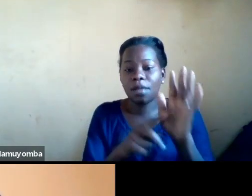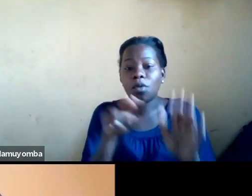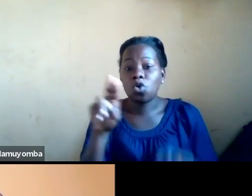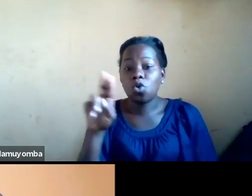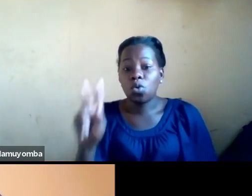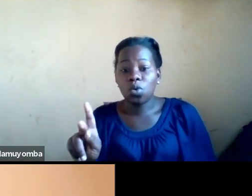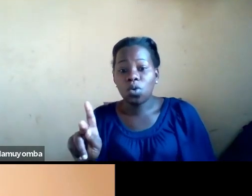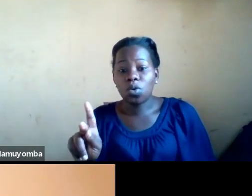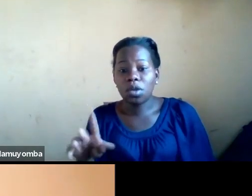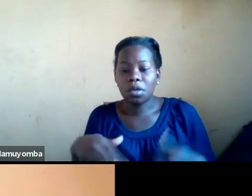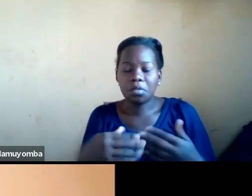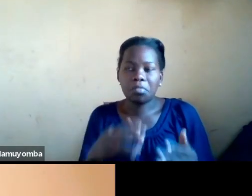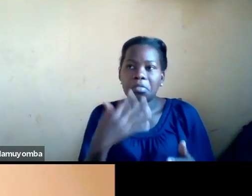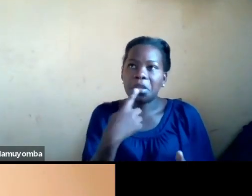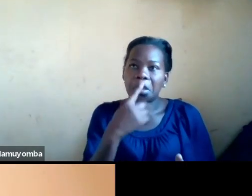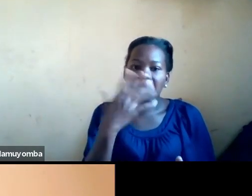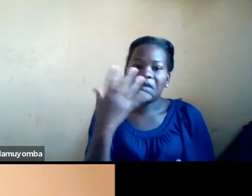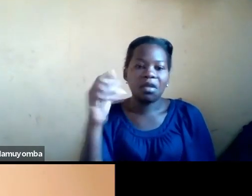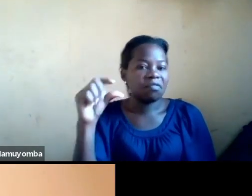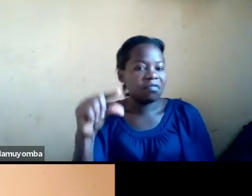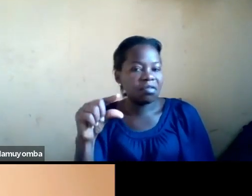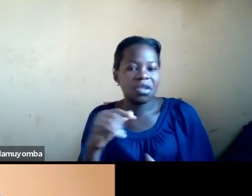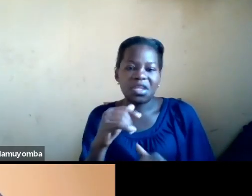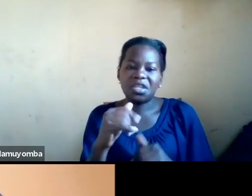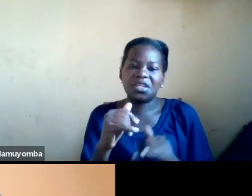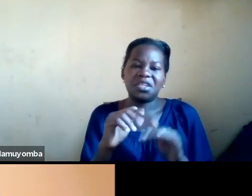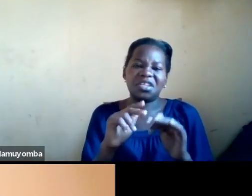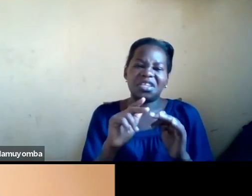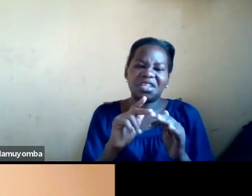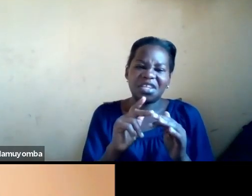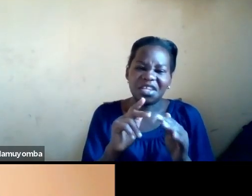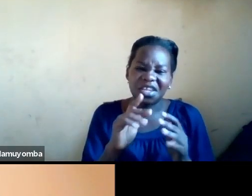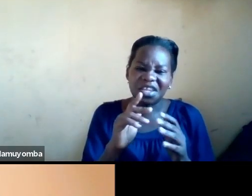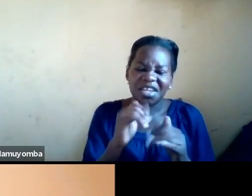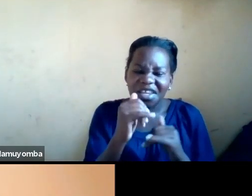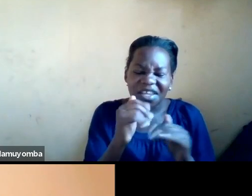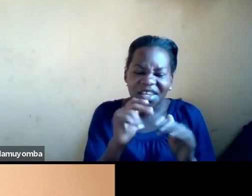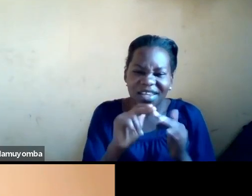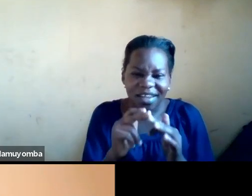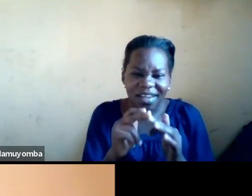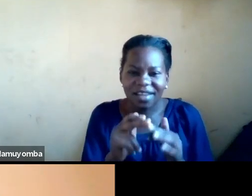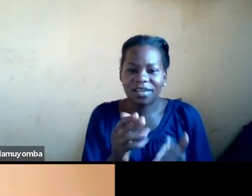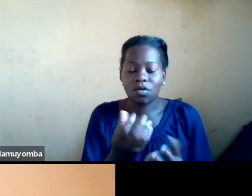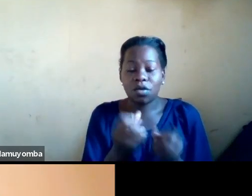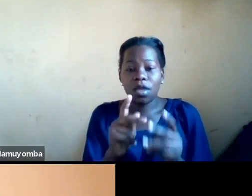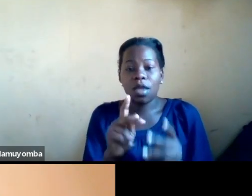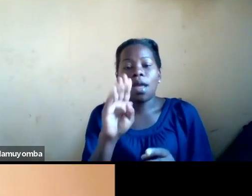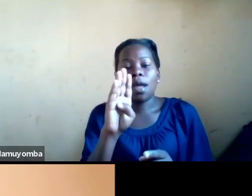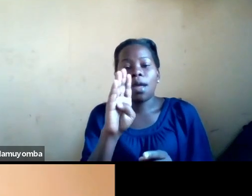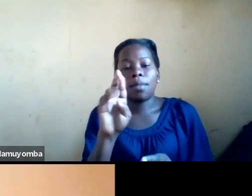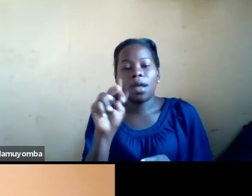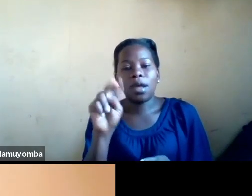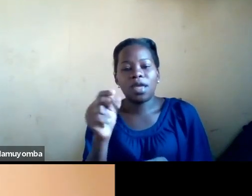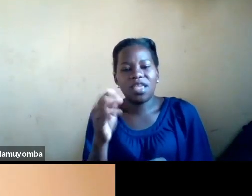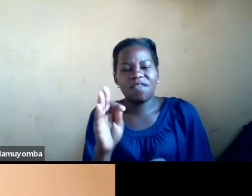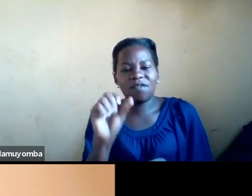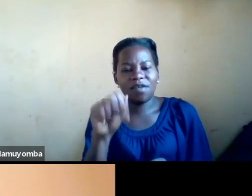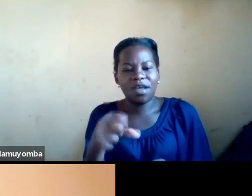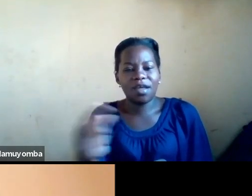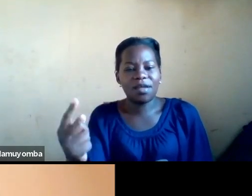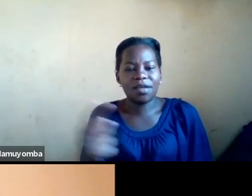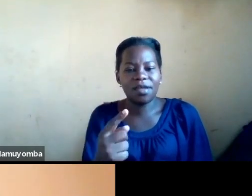5G and we're talking about things like the Internet of Things. Bana, could you care to, maybe